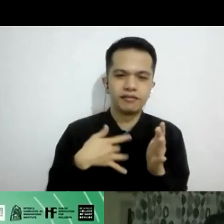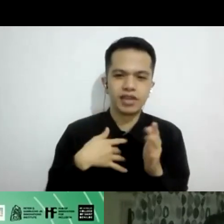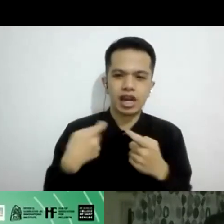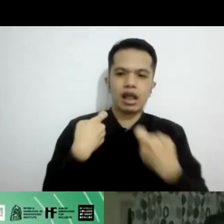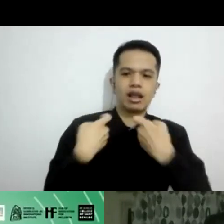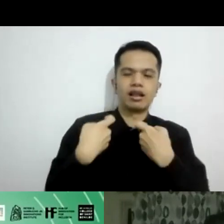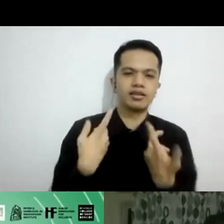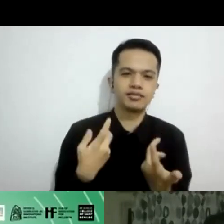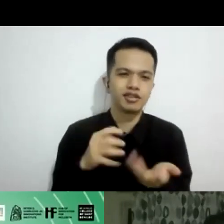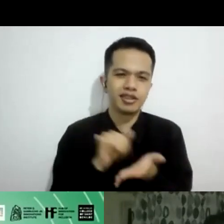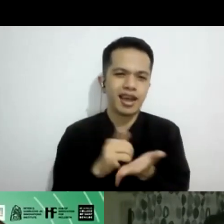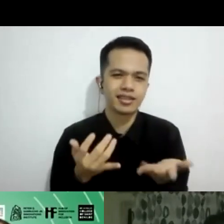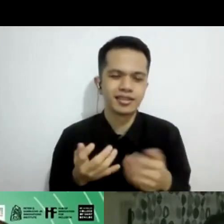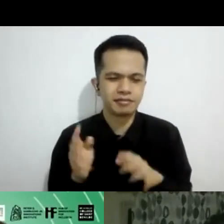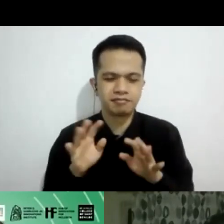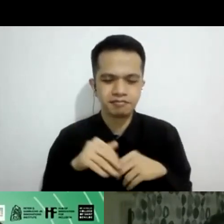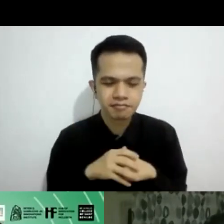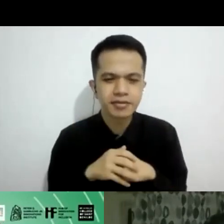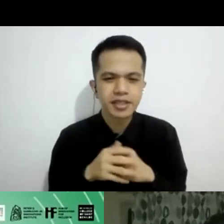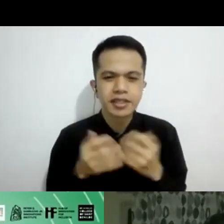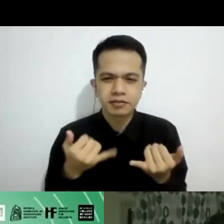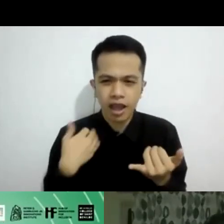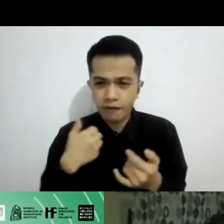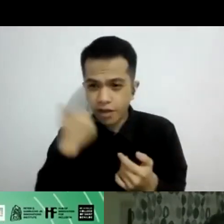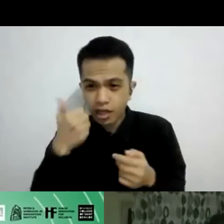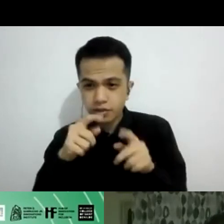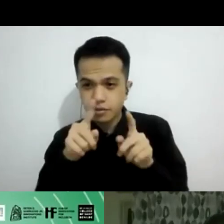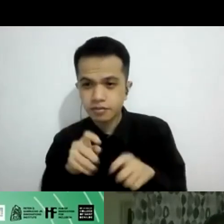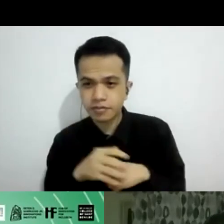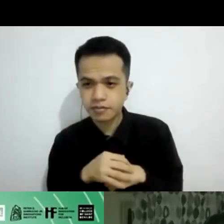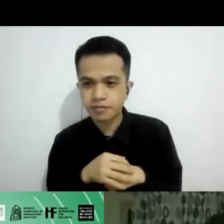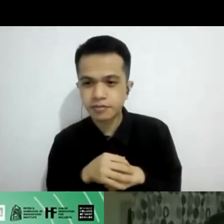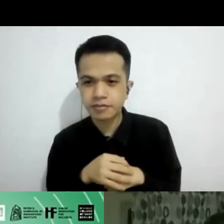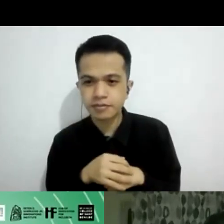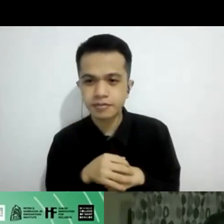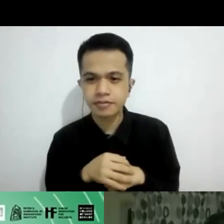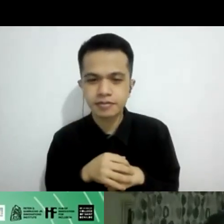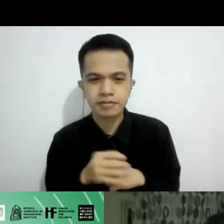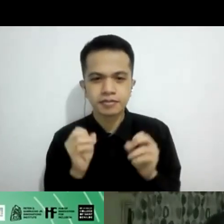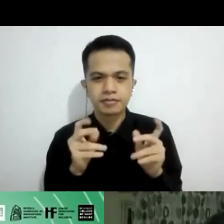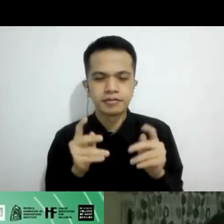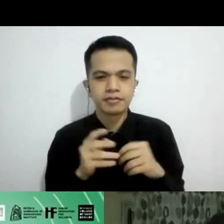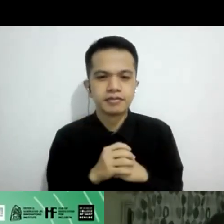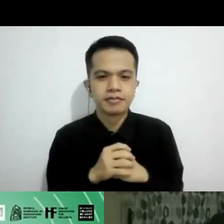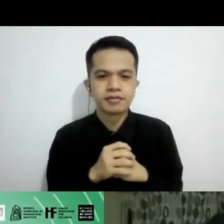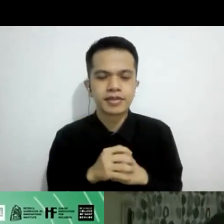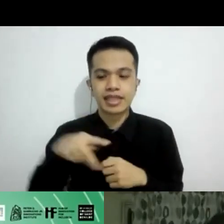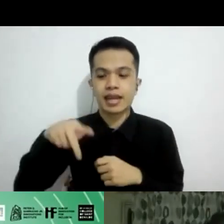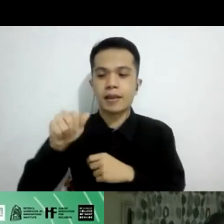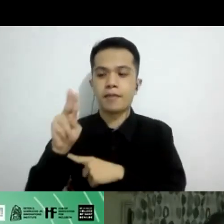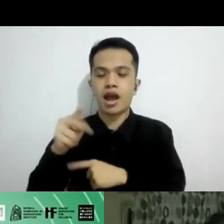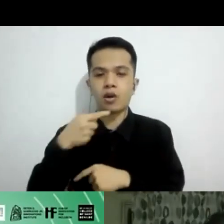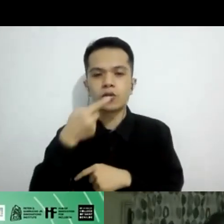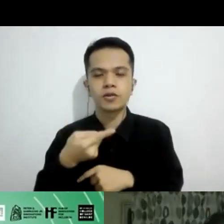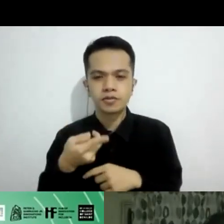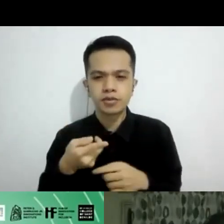We have another question from Pau. Renee, would you like to read it? All right. Okay. So Pao says, seeing